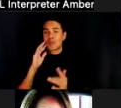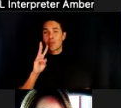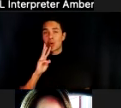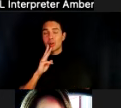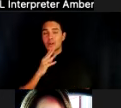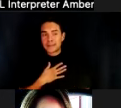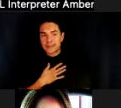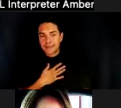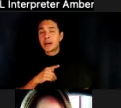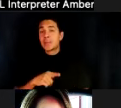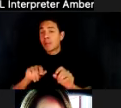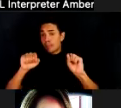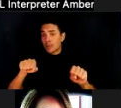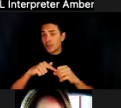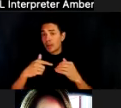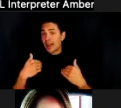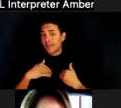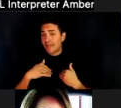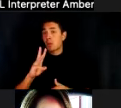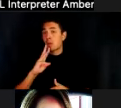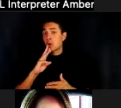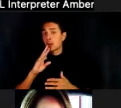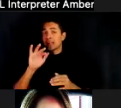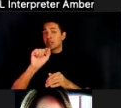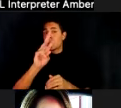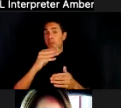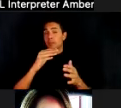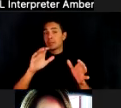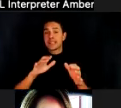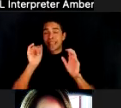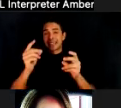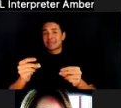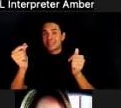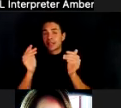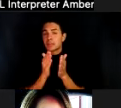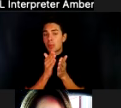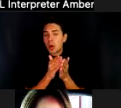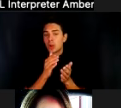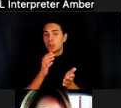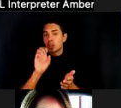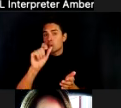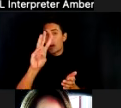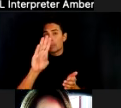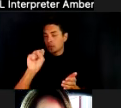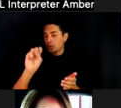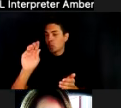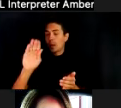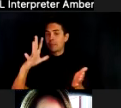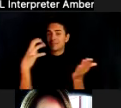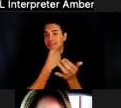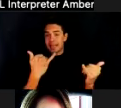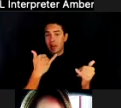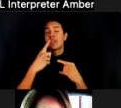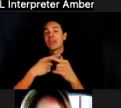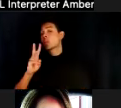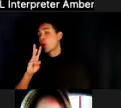it possible to have that done before? Can we get them out swab while we're waiting and then be able to access